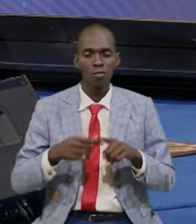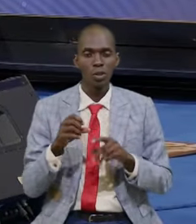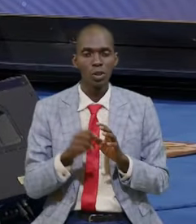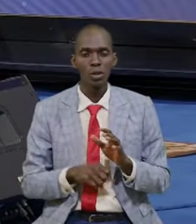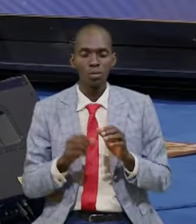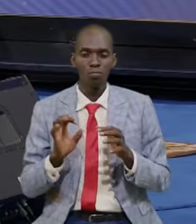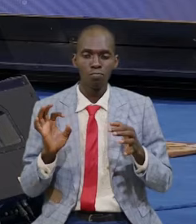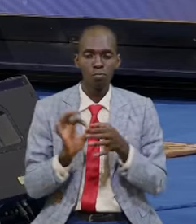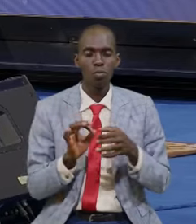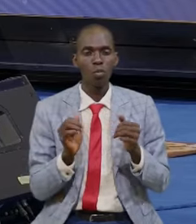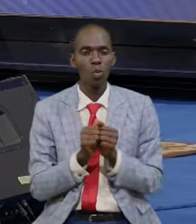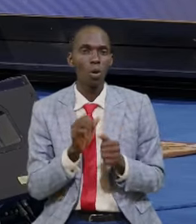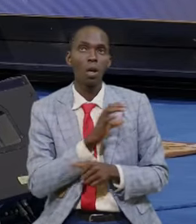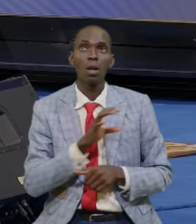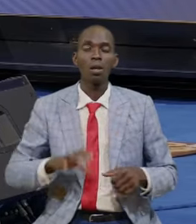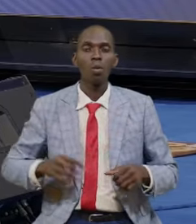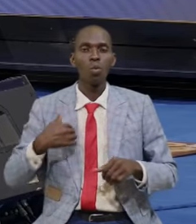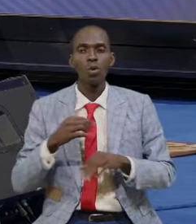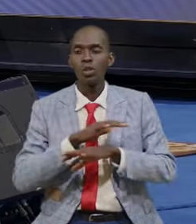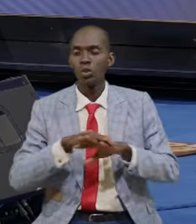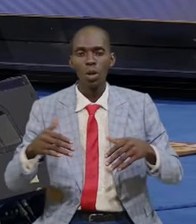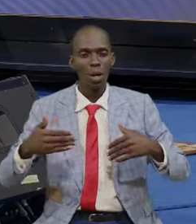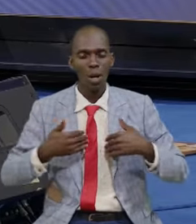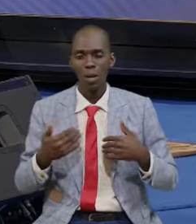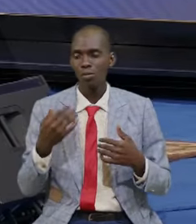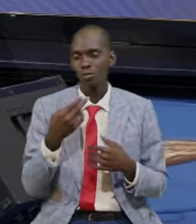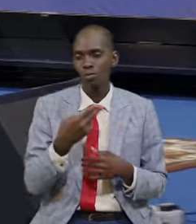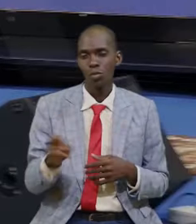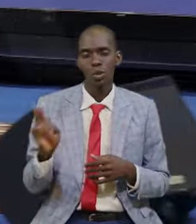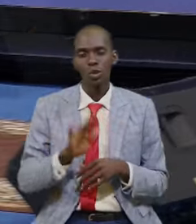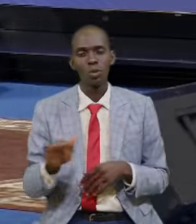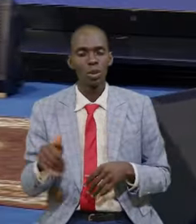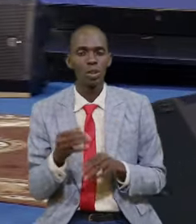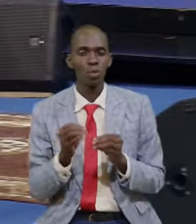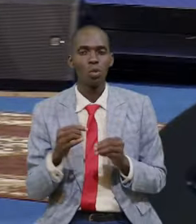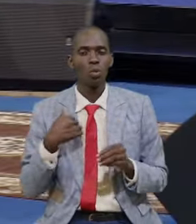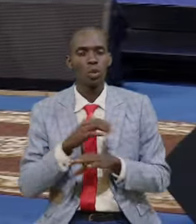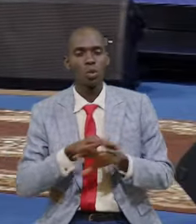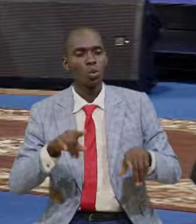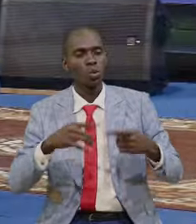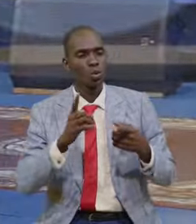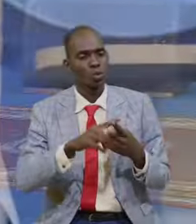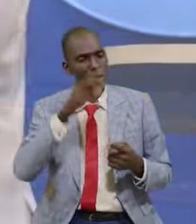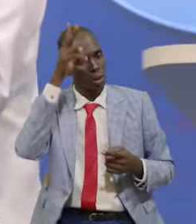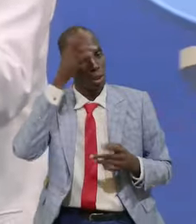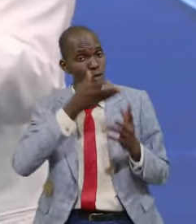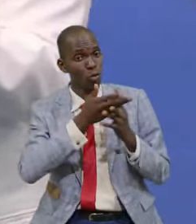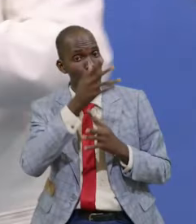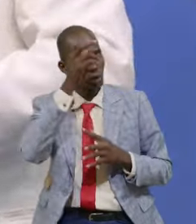don't have bastards anymore. We don't go to Satan and then through Satan have